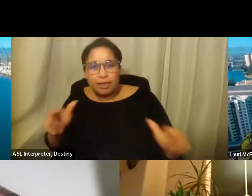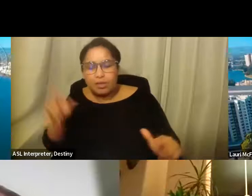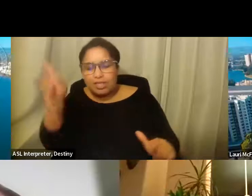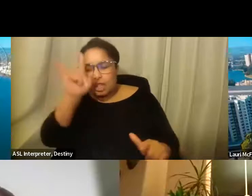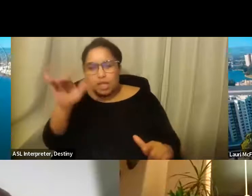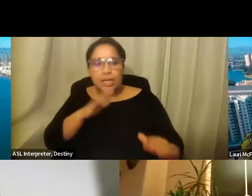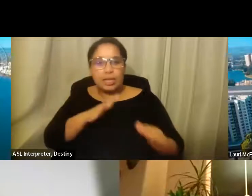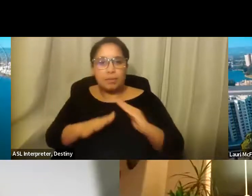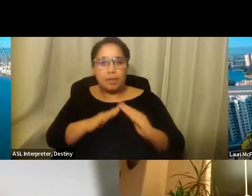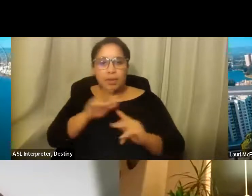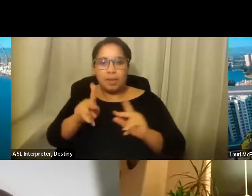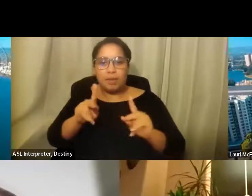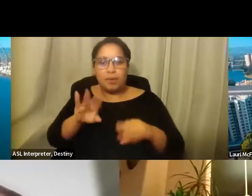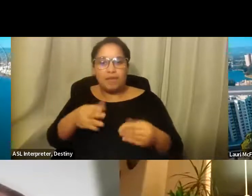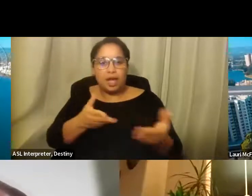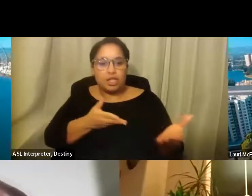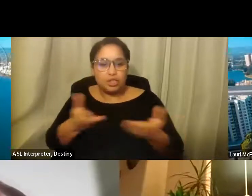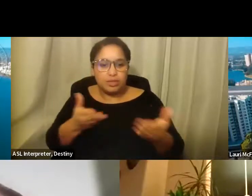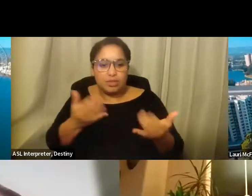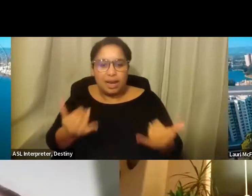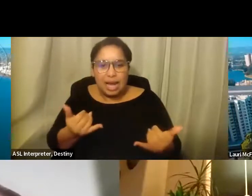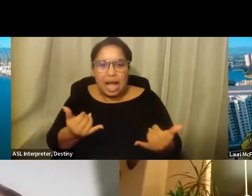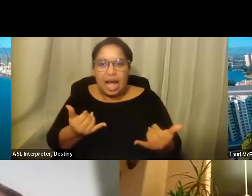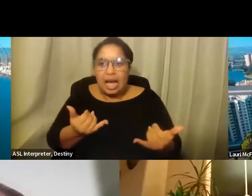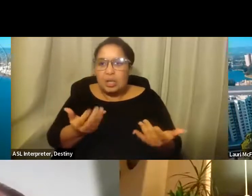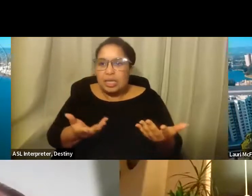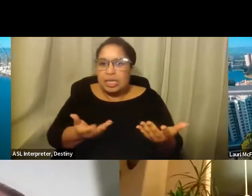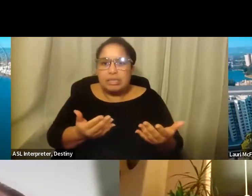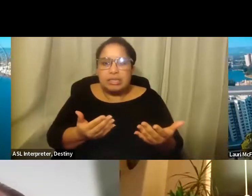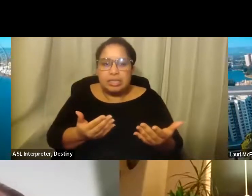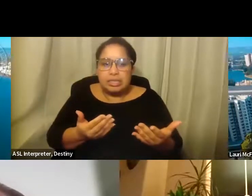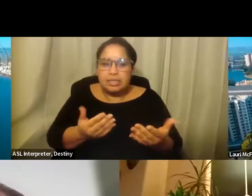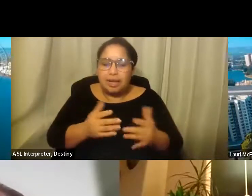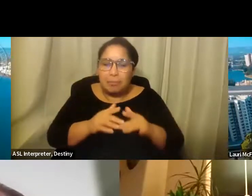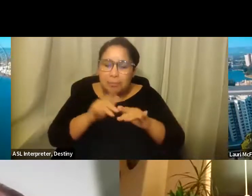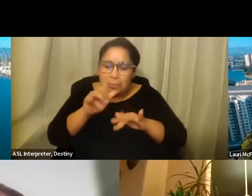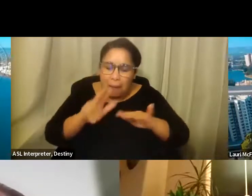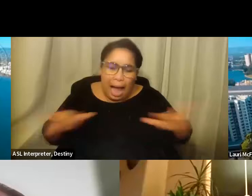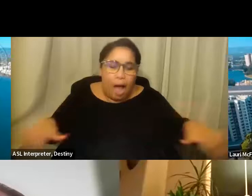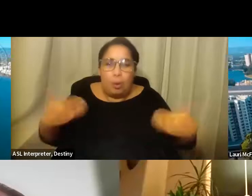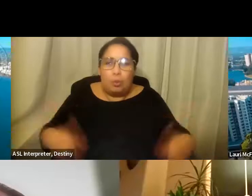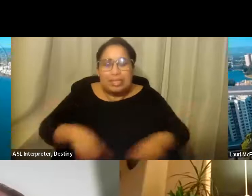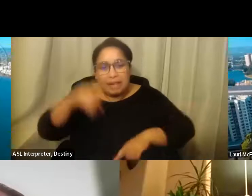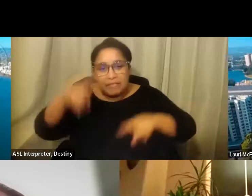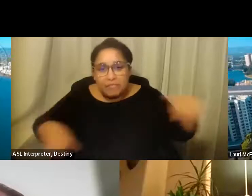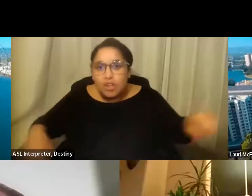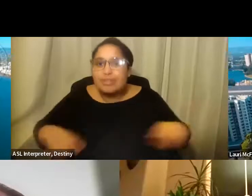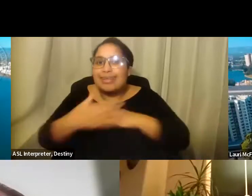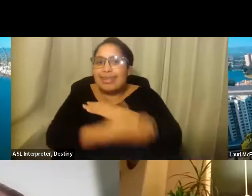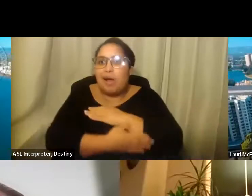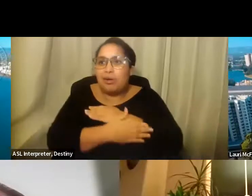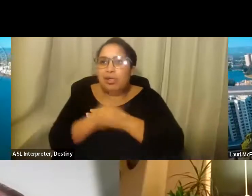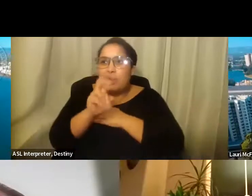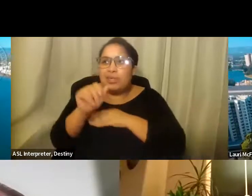we serve. We are limping along in Alameda County, one of the most diverse counties in the country.